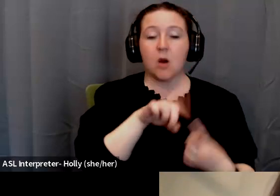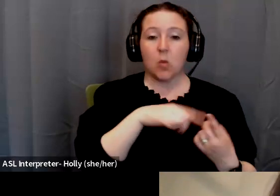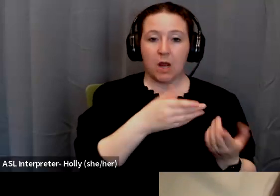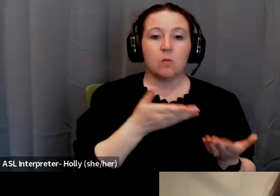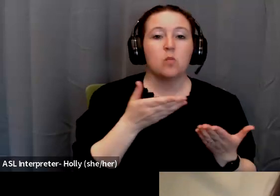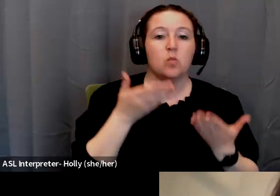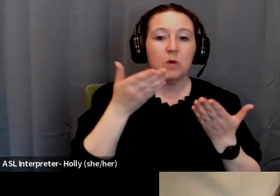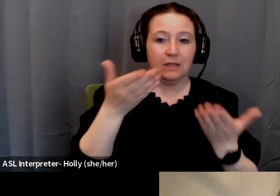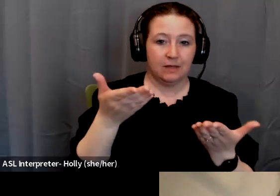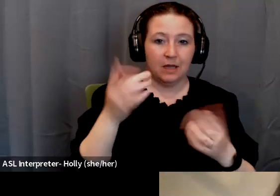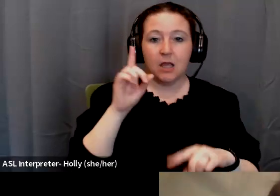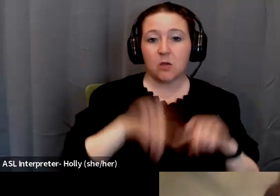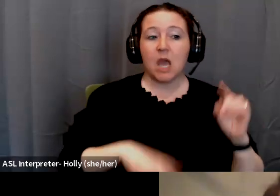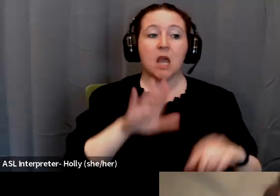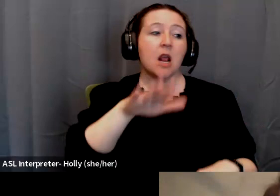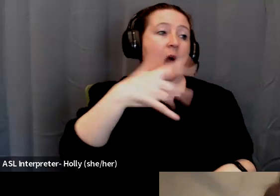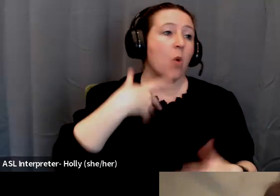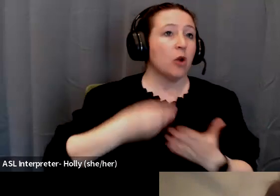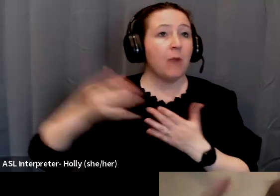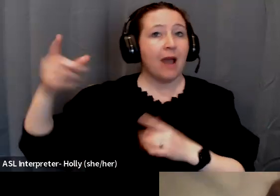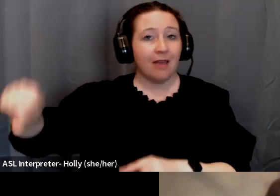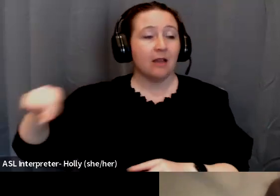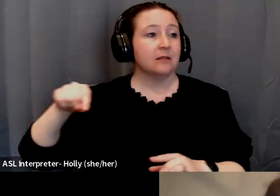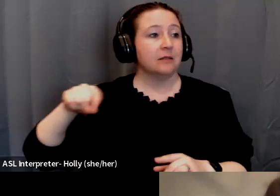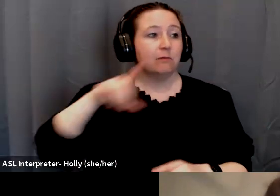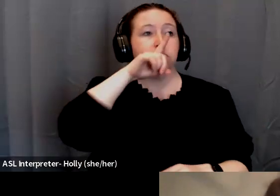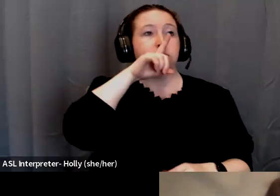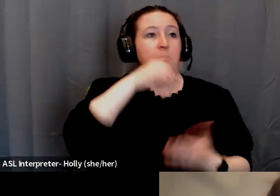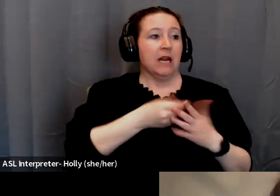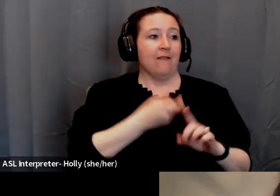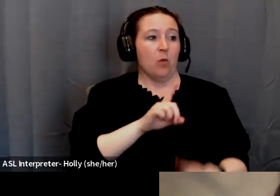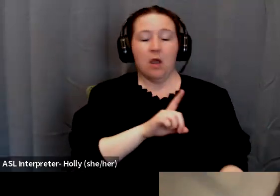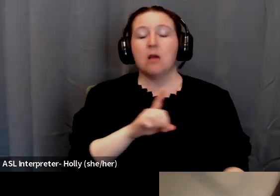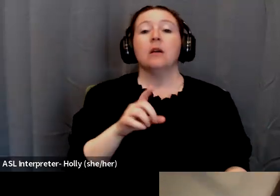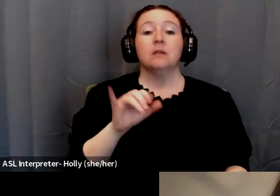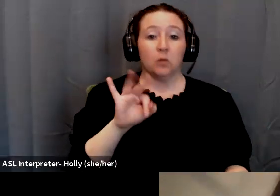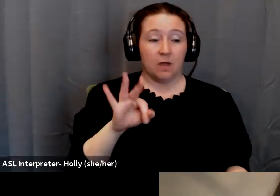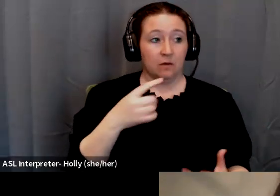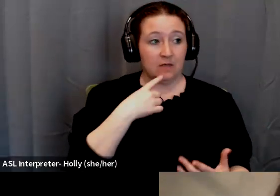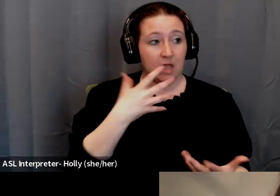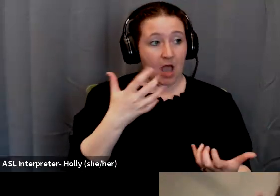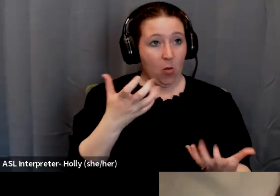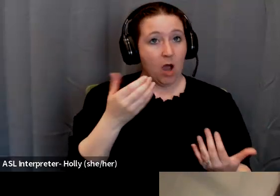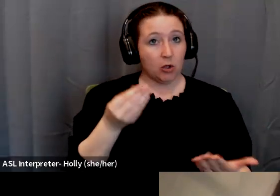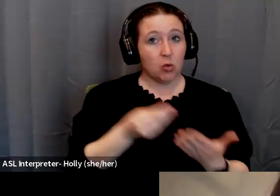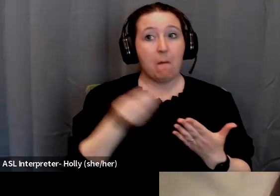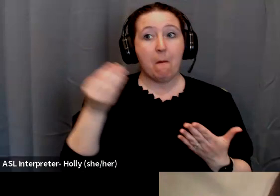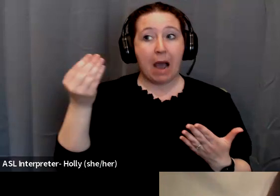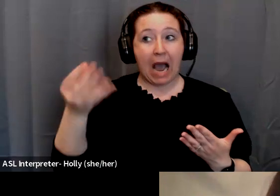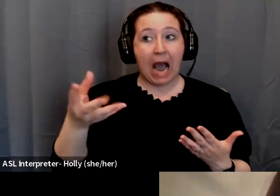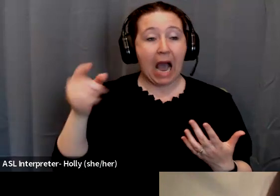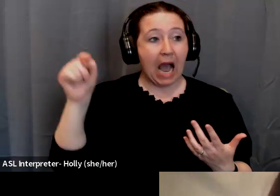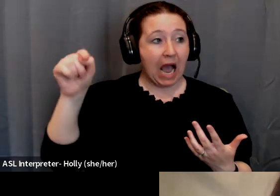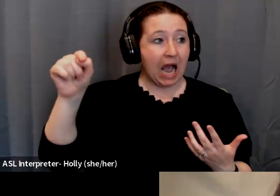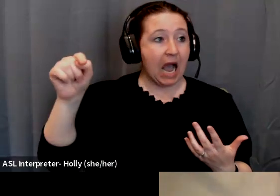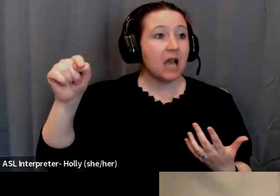from the floor. So if you're going to ask to do something like that and you didn't know that, and therefore you weren't prepared to